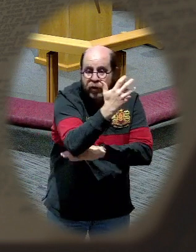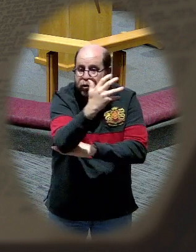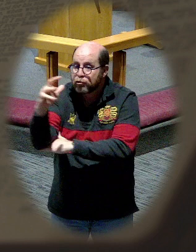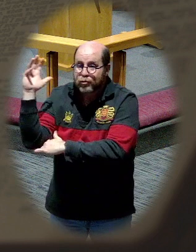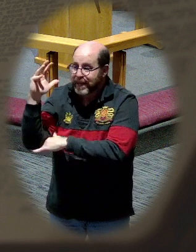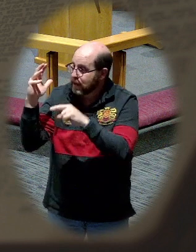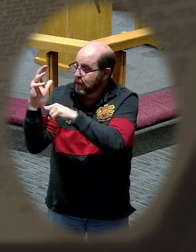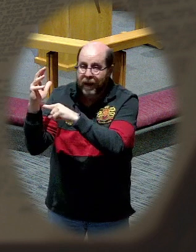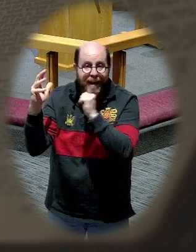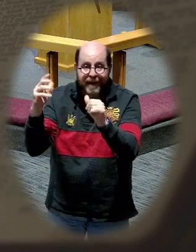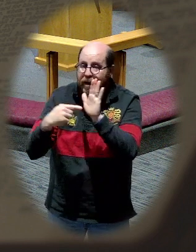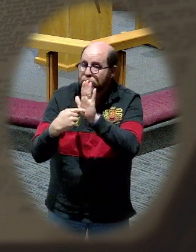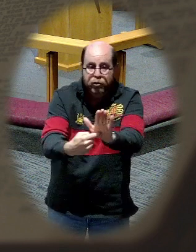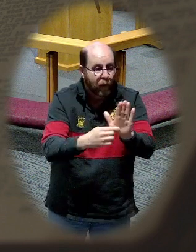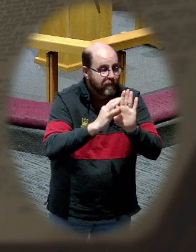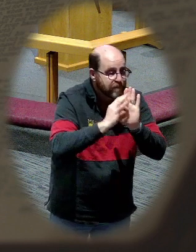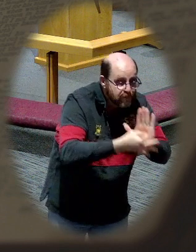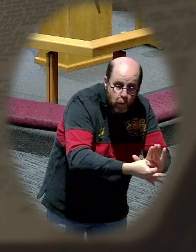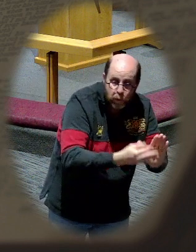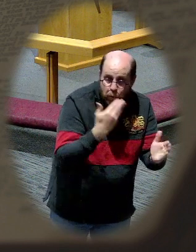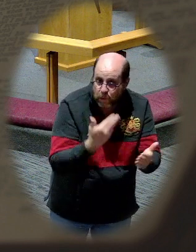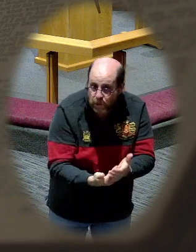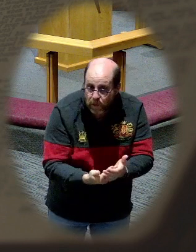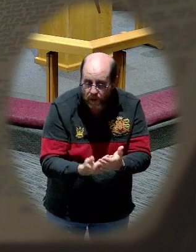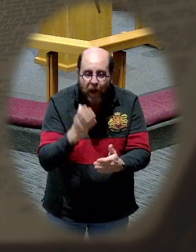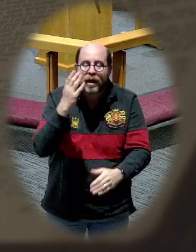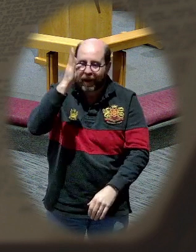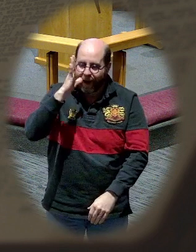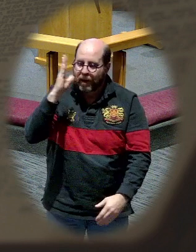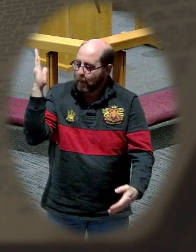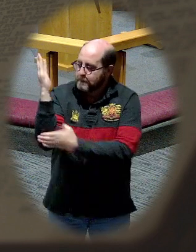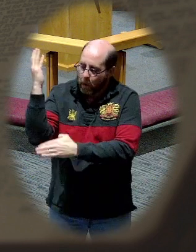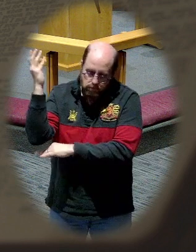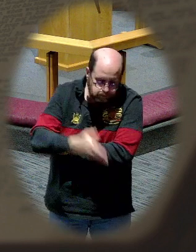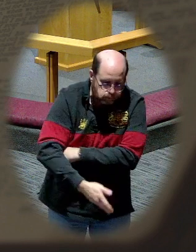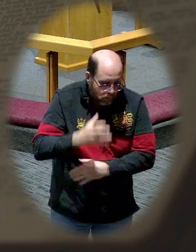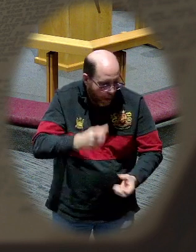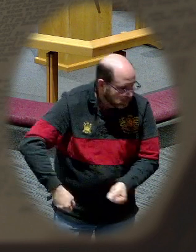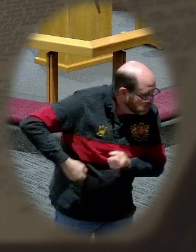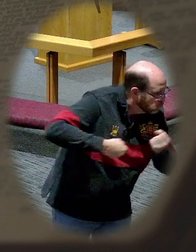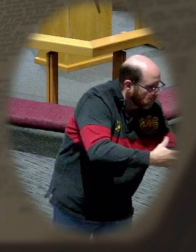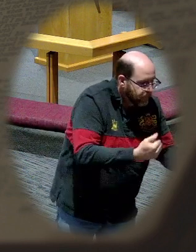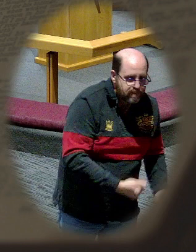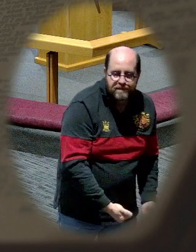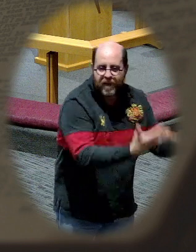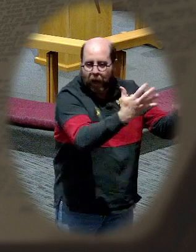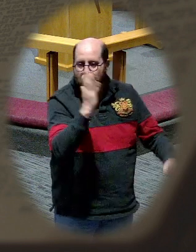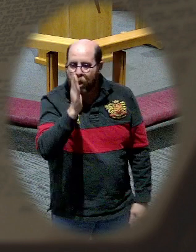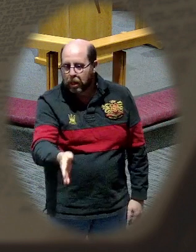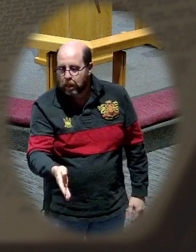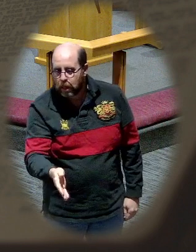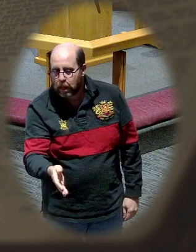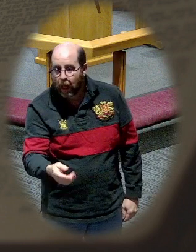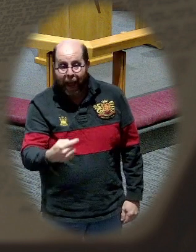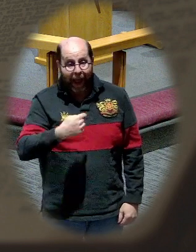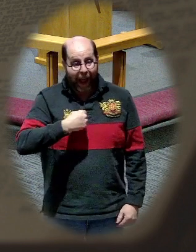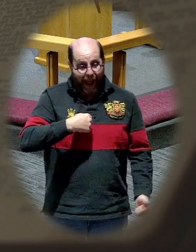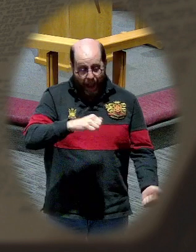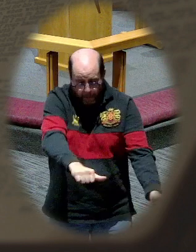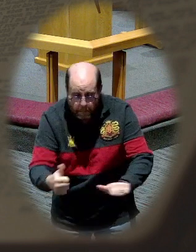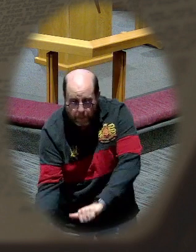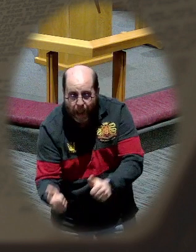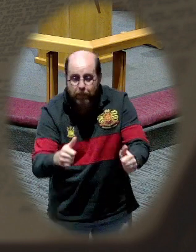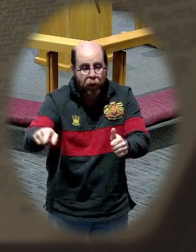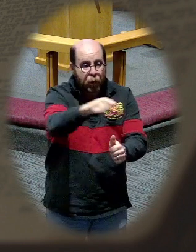therefore, that does not bear good fruit is cut down and thrown into the fire. I baptize you